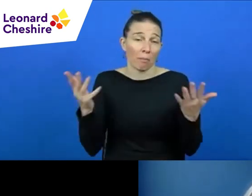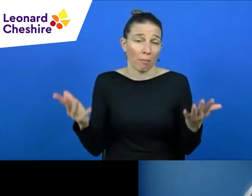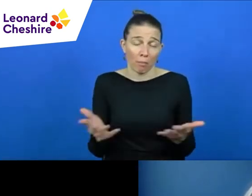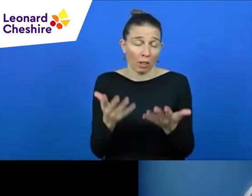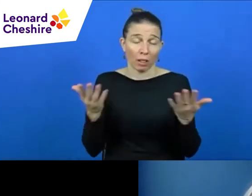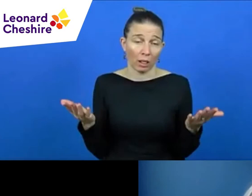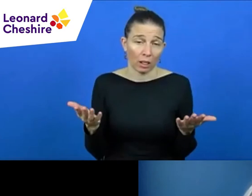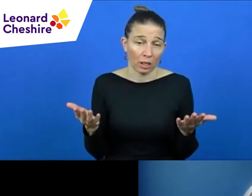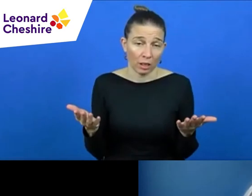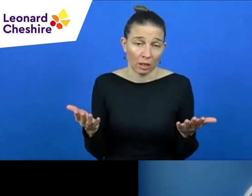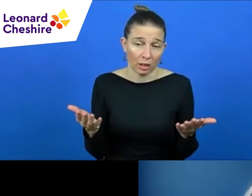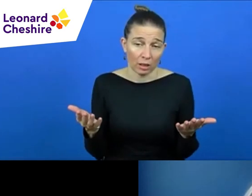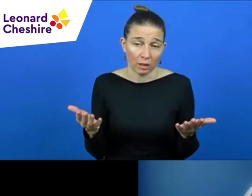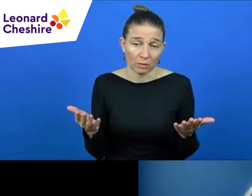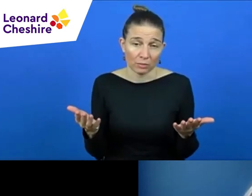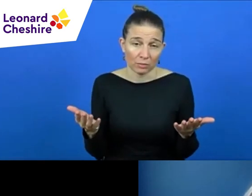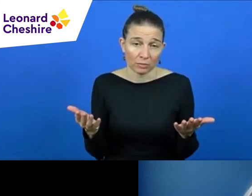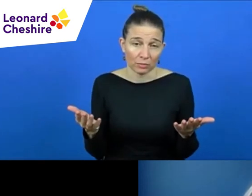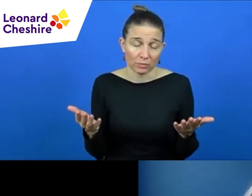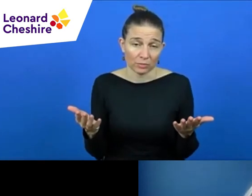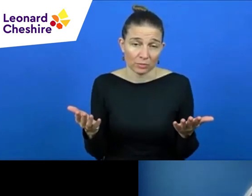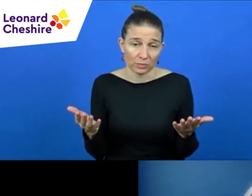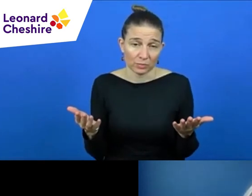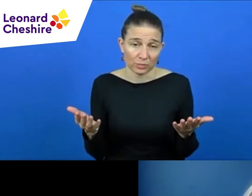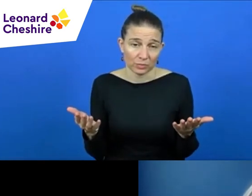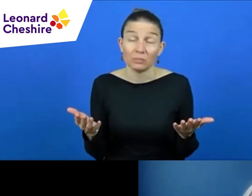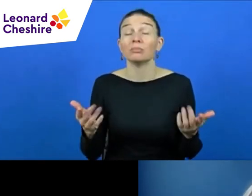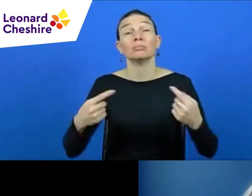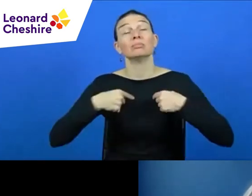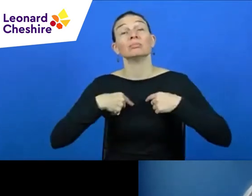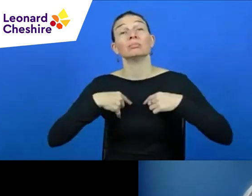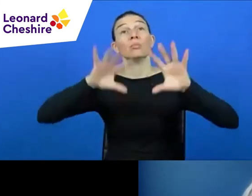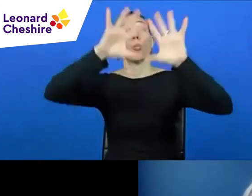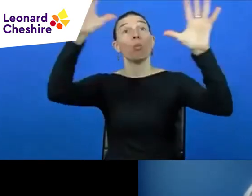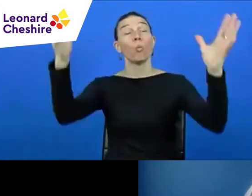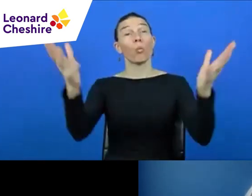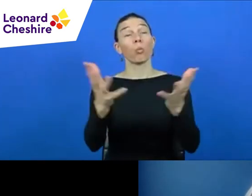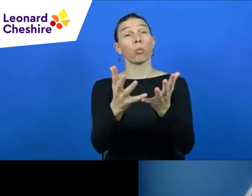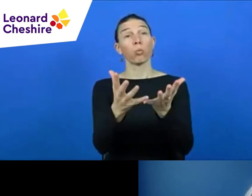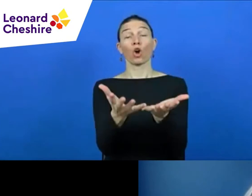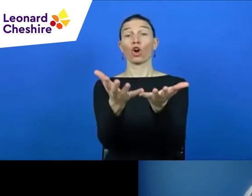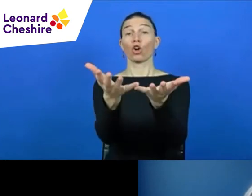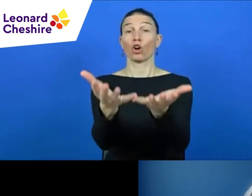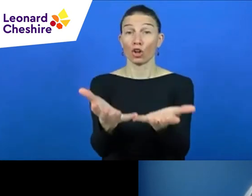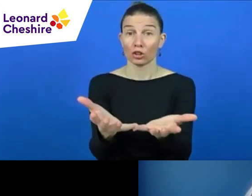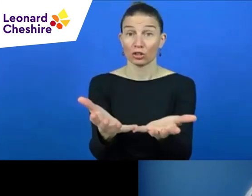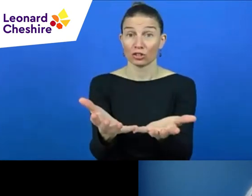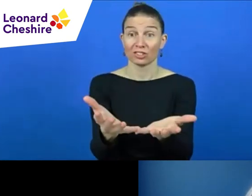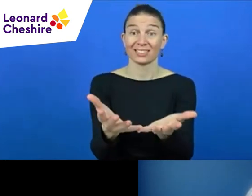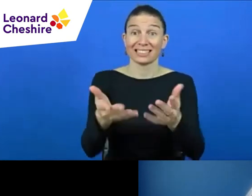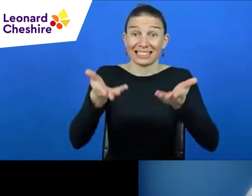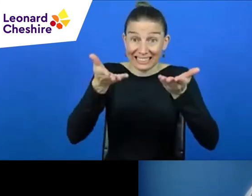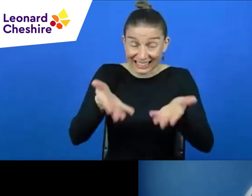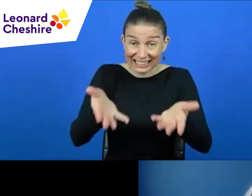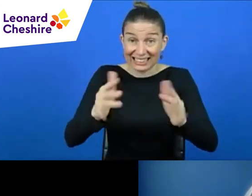represent the world you live in through diversity of your employees, then by definition,